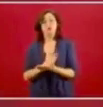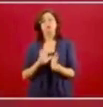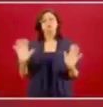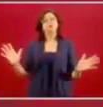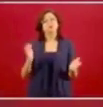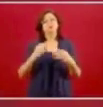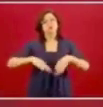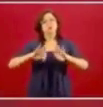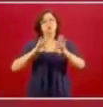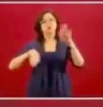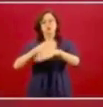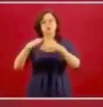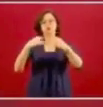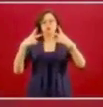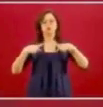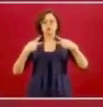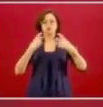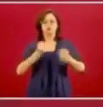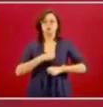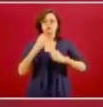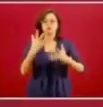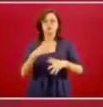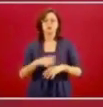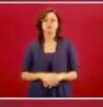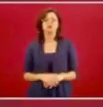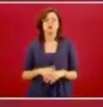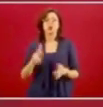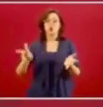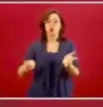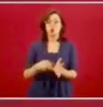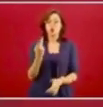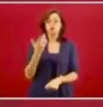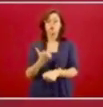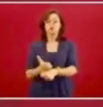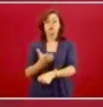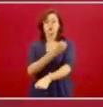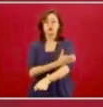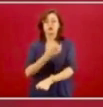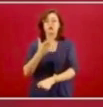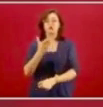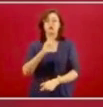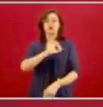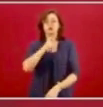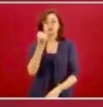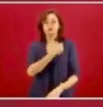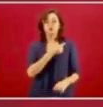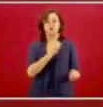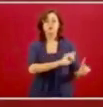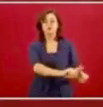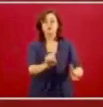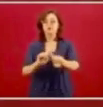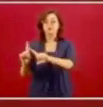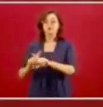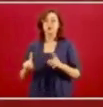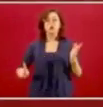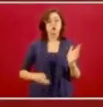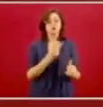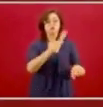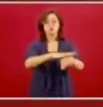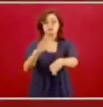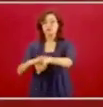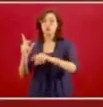don't I don't think necessarily the complaints or the demands should stop. I think it's very important for all